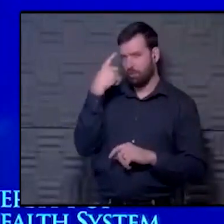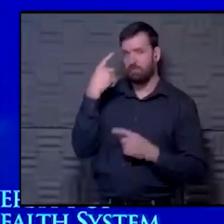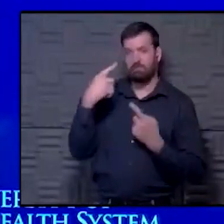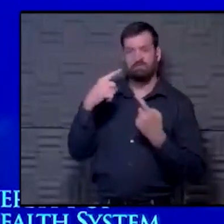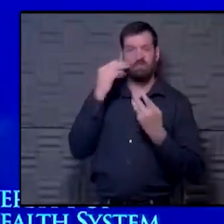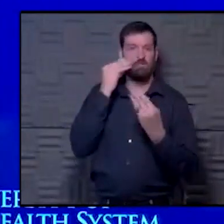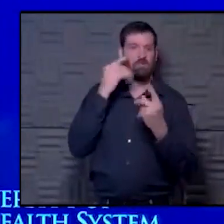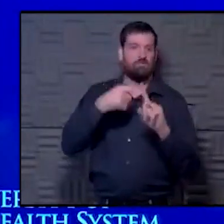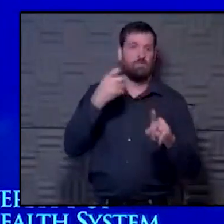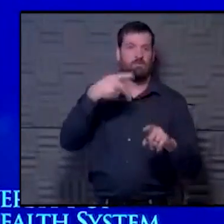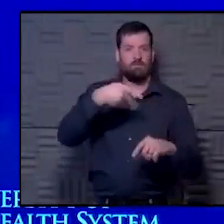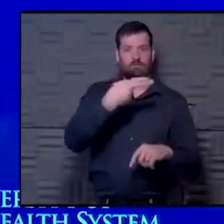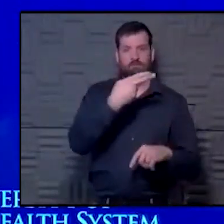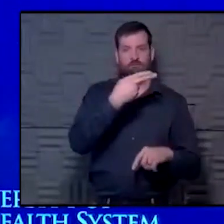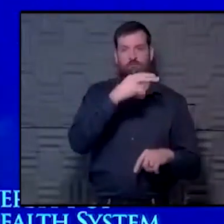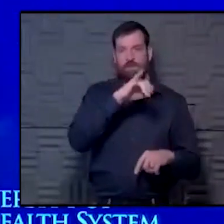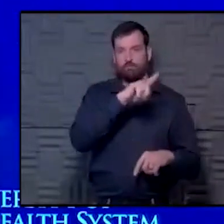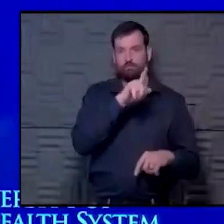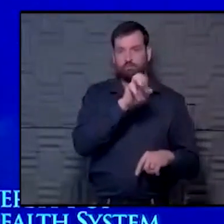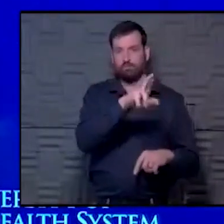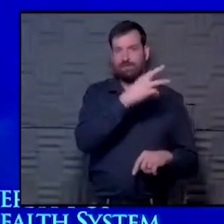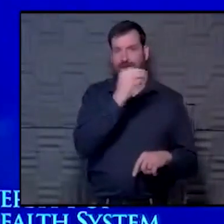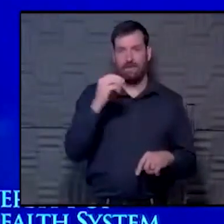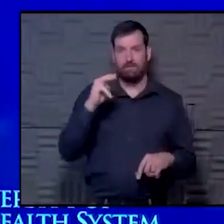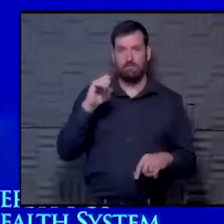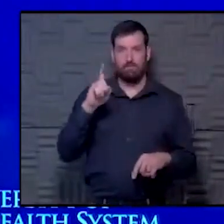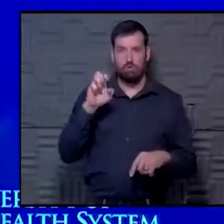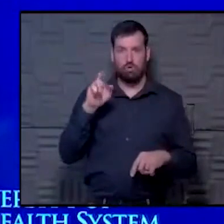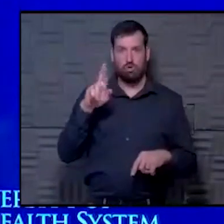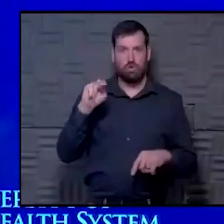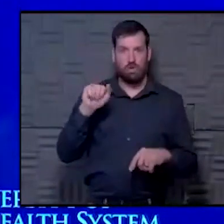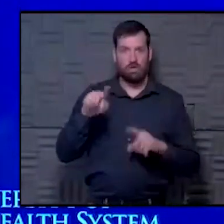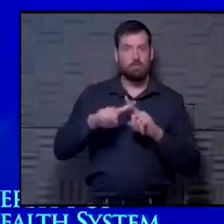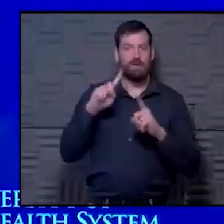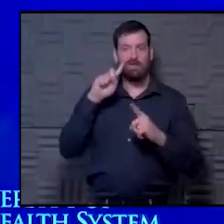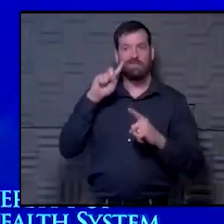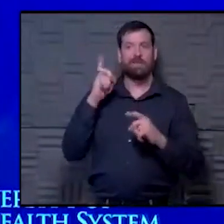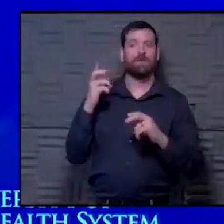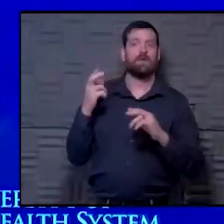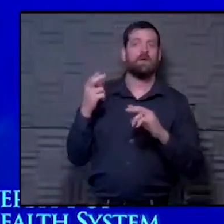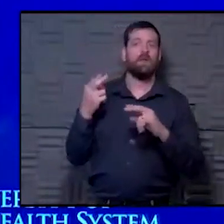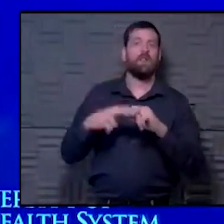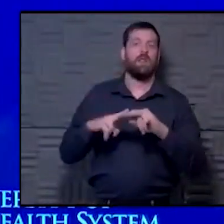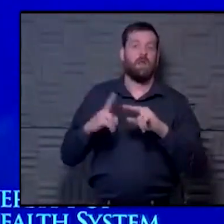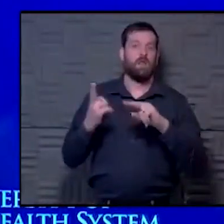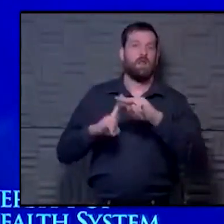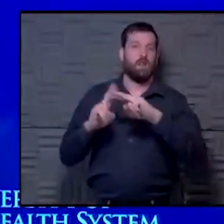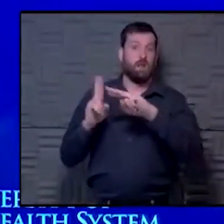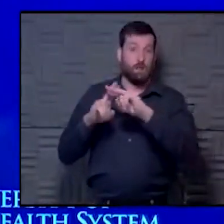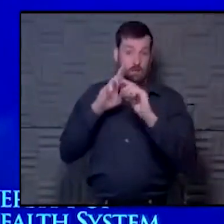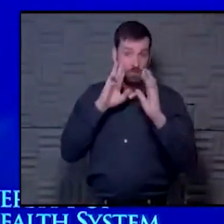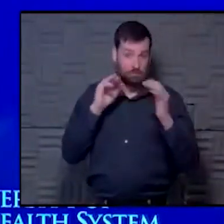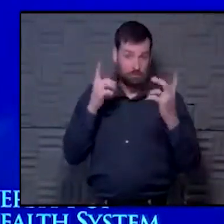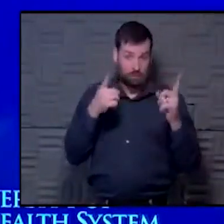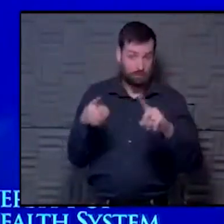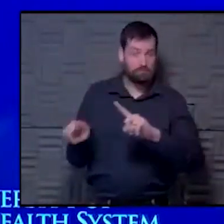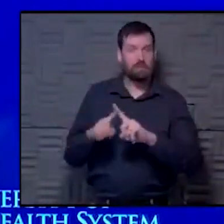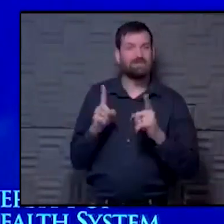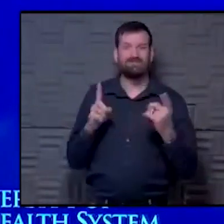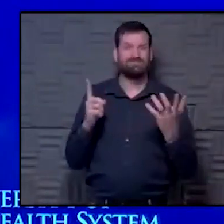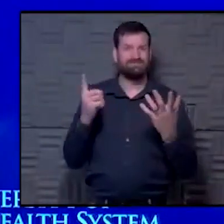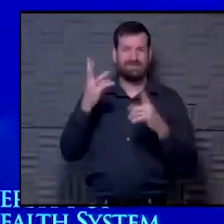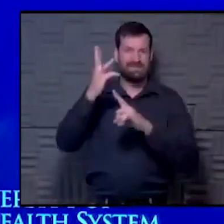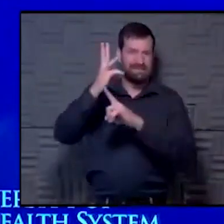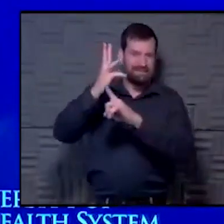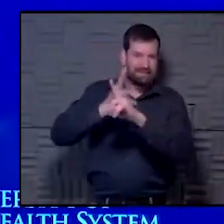Pfizer and Moderna. But I think it is going to be incremental change after that. I think here are the increments that I hope are going to change it. But unfortunately, it's a